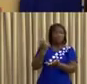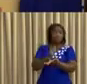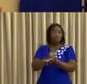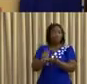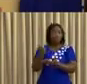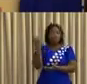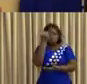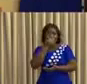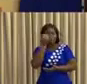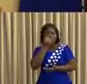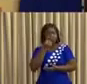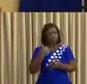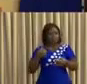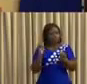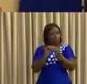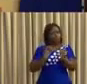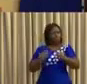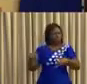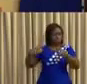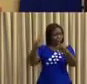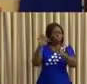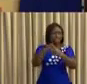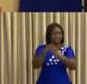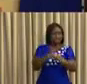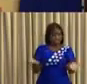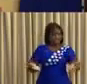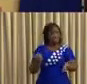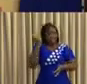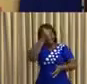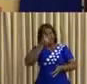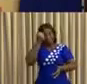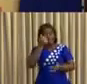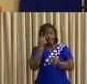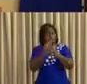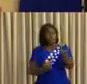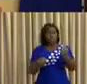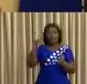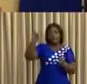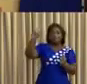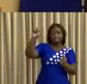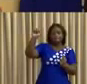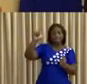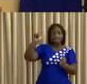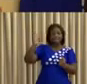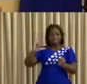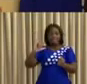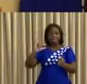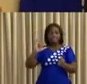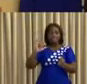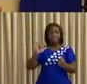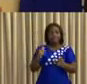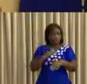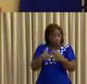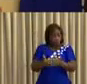of Poland. And in our own continent of Africa, both Mali and Malawi have preceded